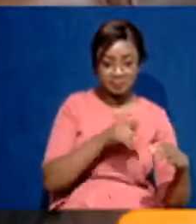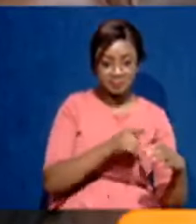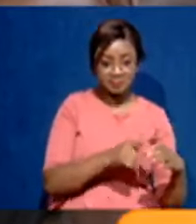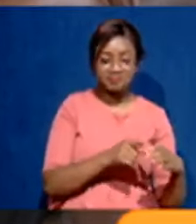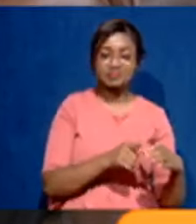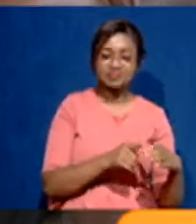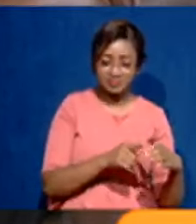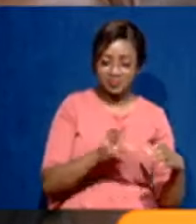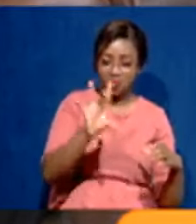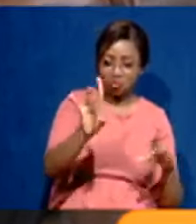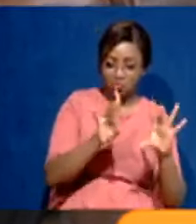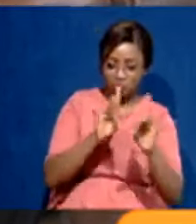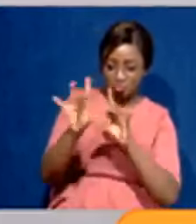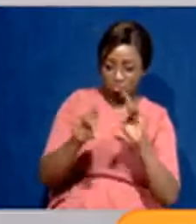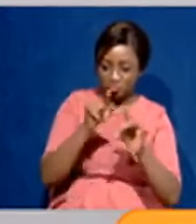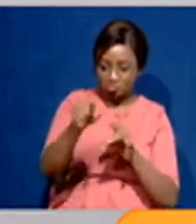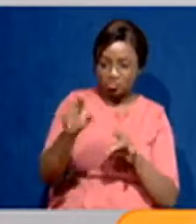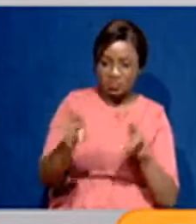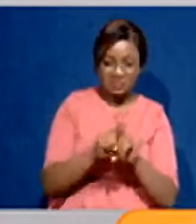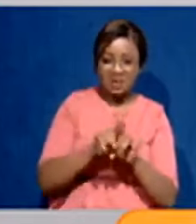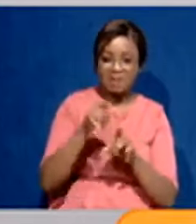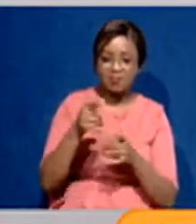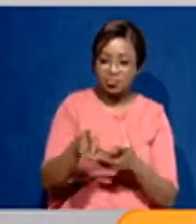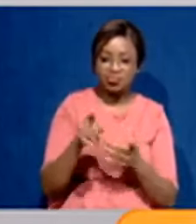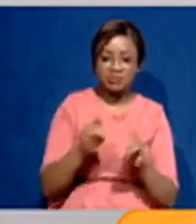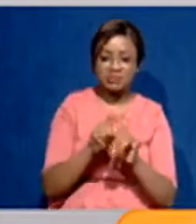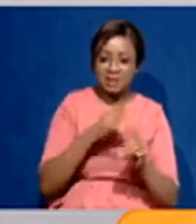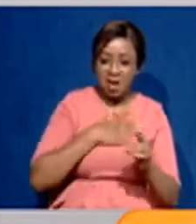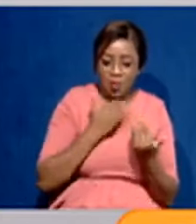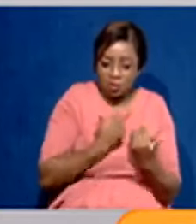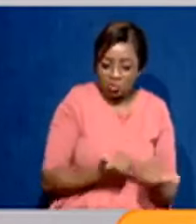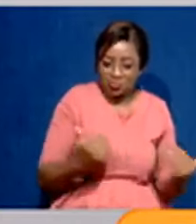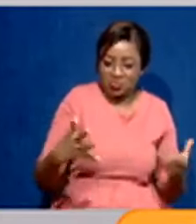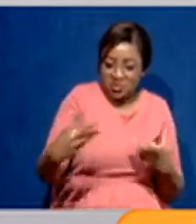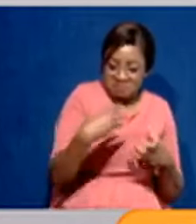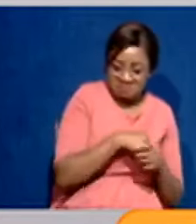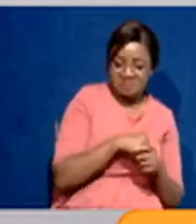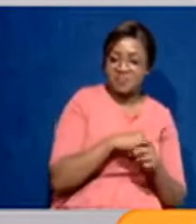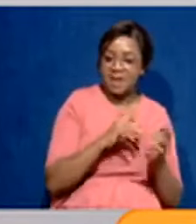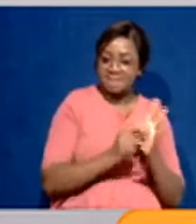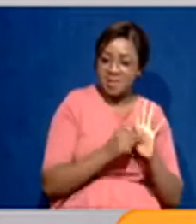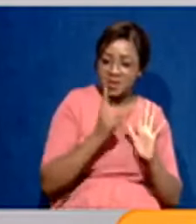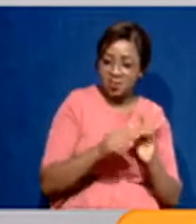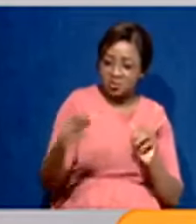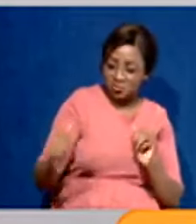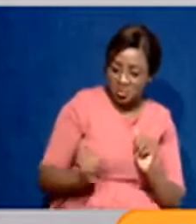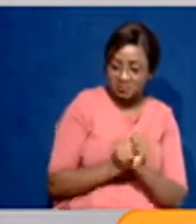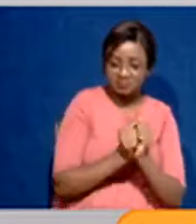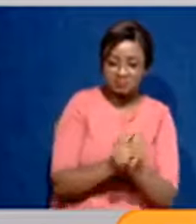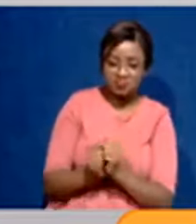has chosen to adopt you. So yours is principally just to